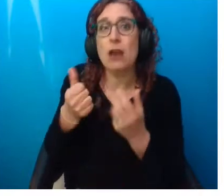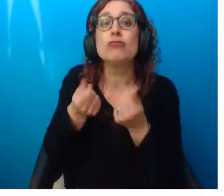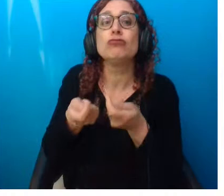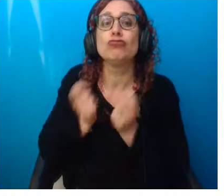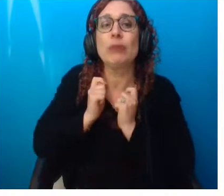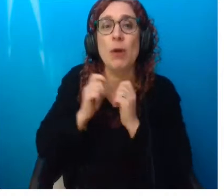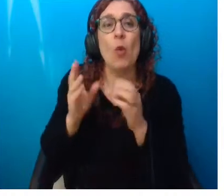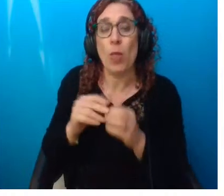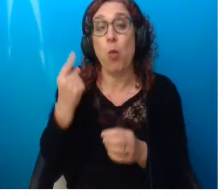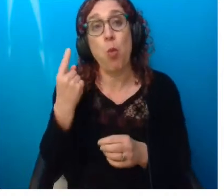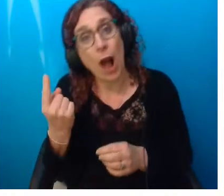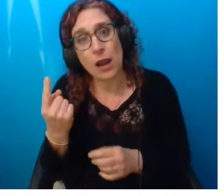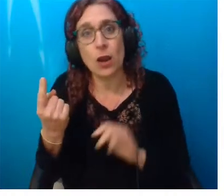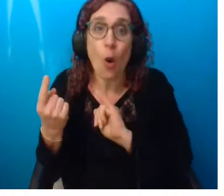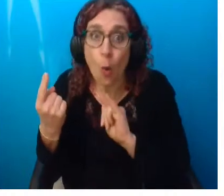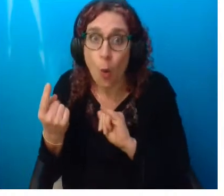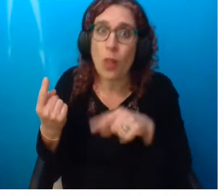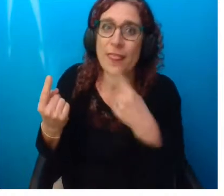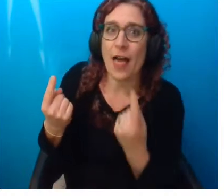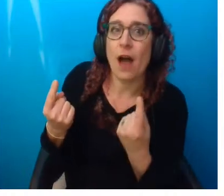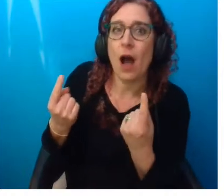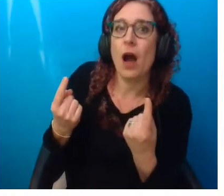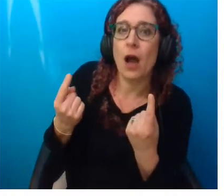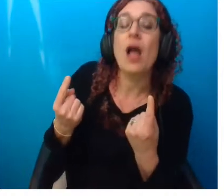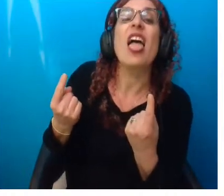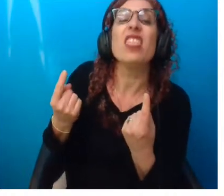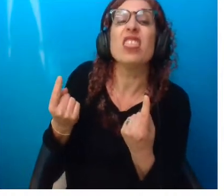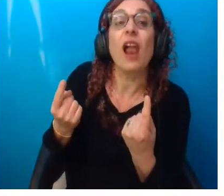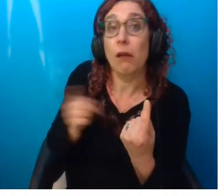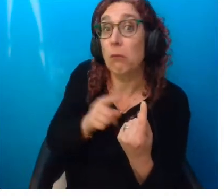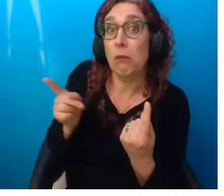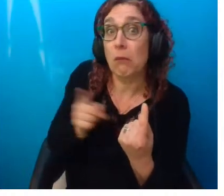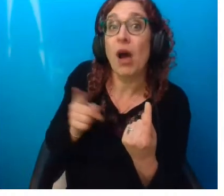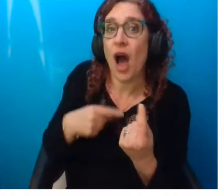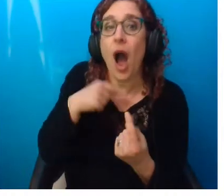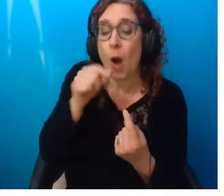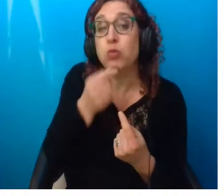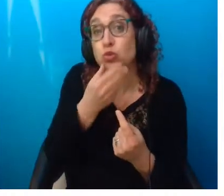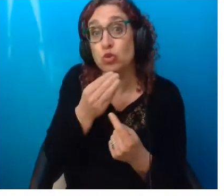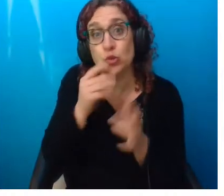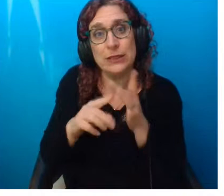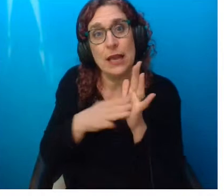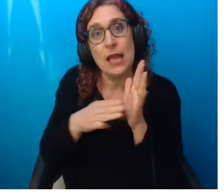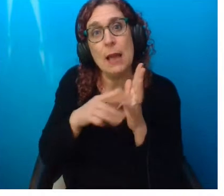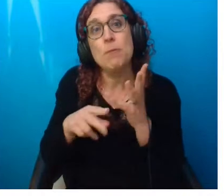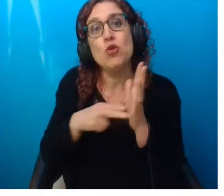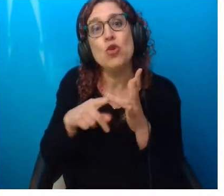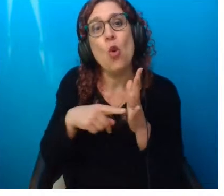not manageable. And in that case, I would treat with immunotherapy